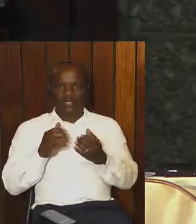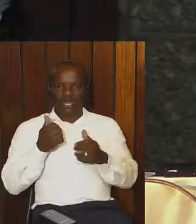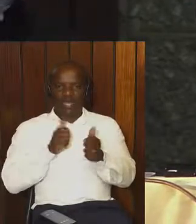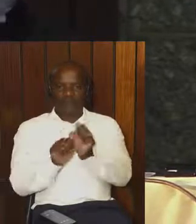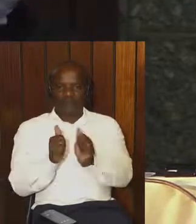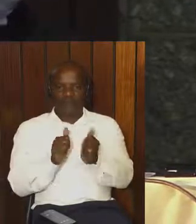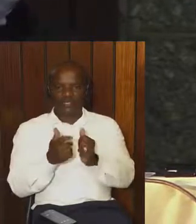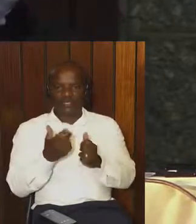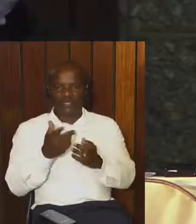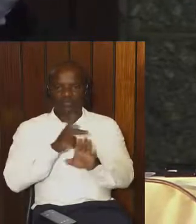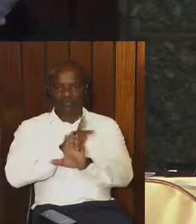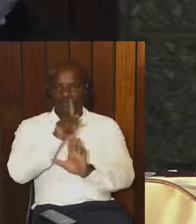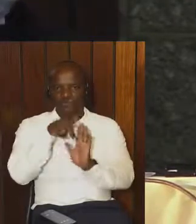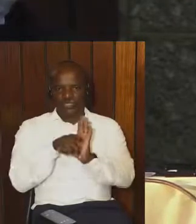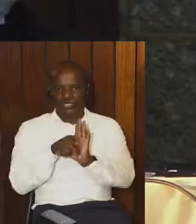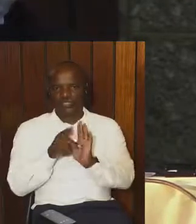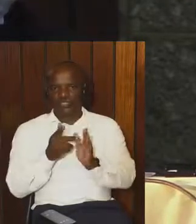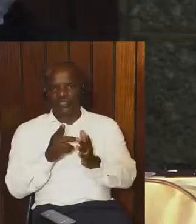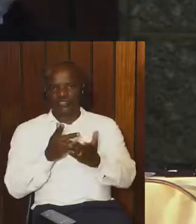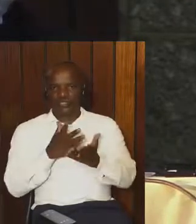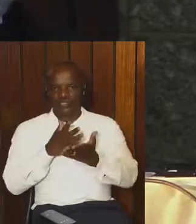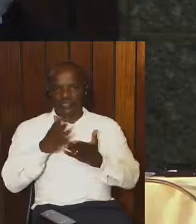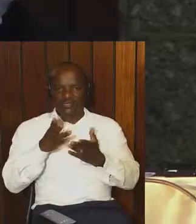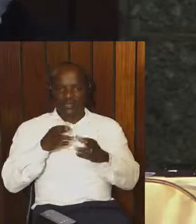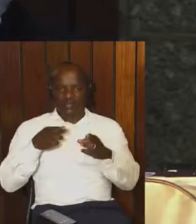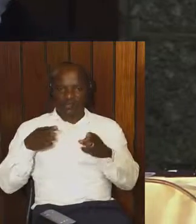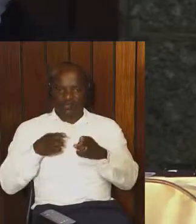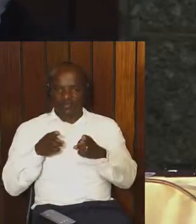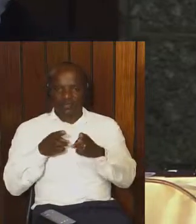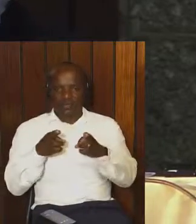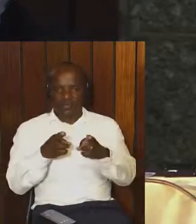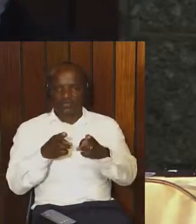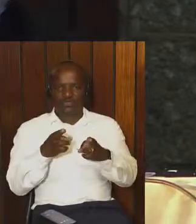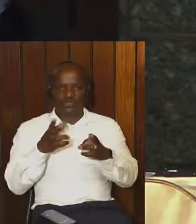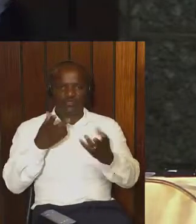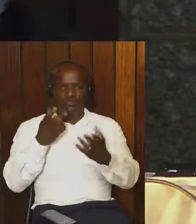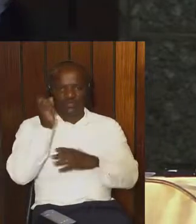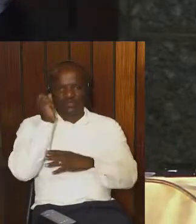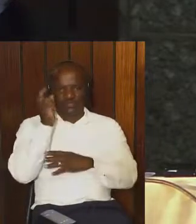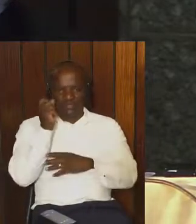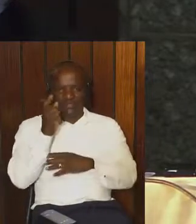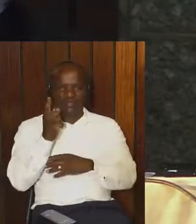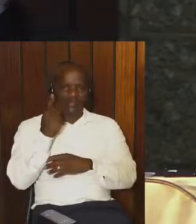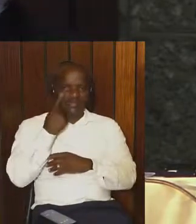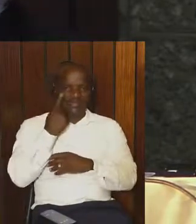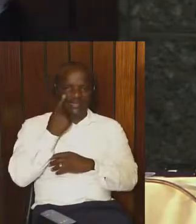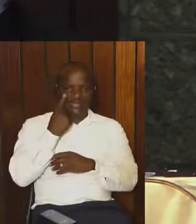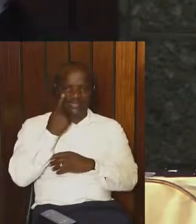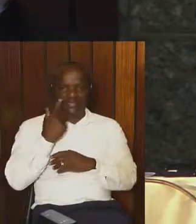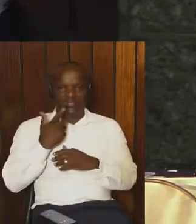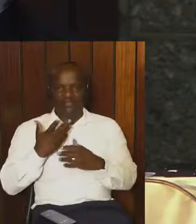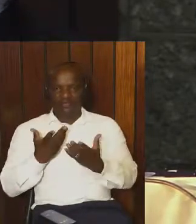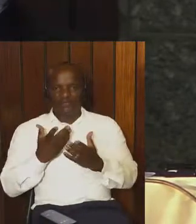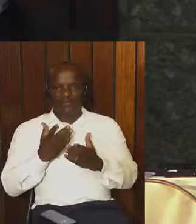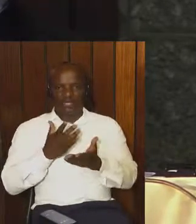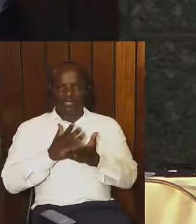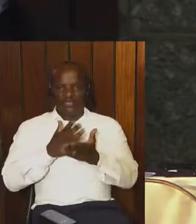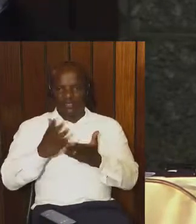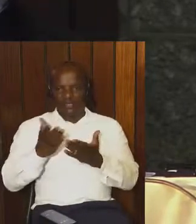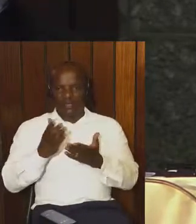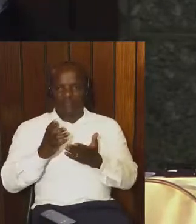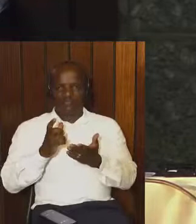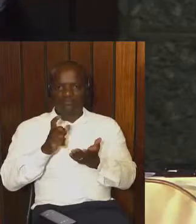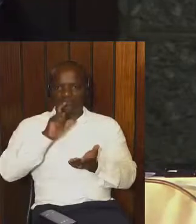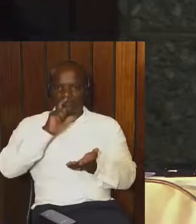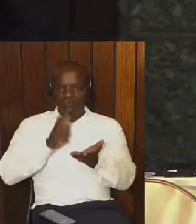project, we should also look at some of the routes. So we do take note of some of the comments that has been made. So I think when